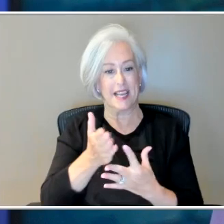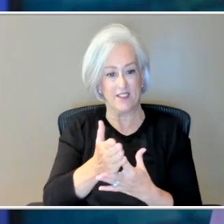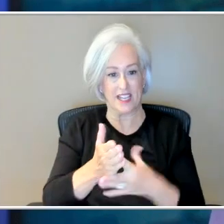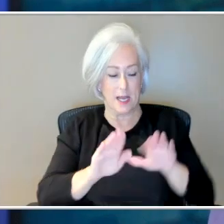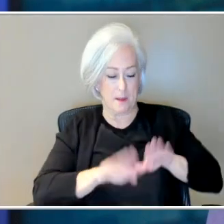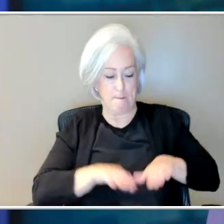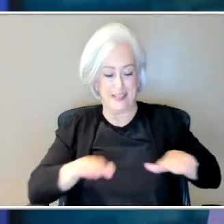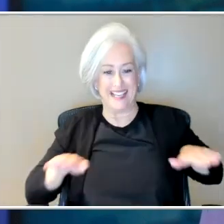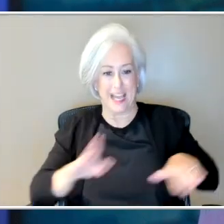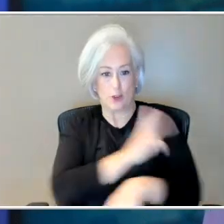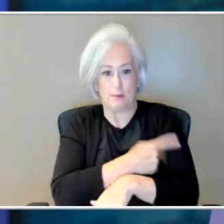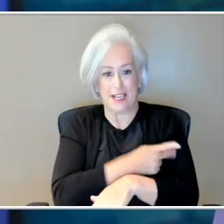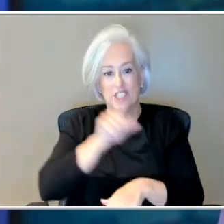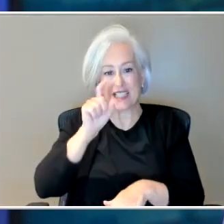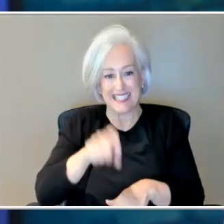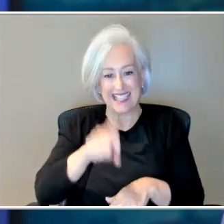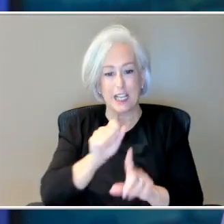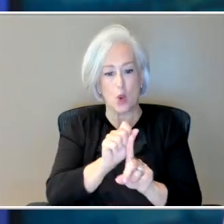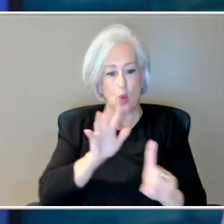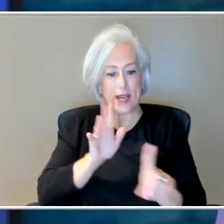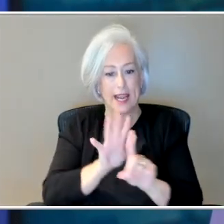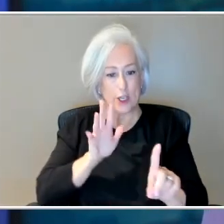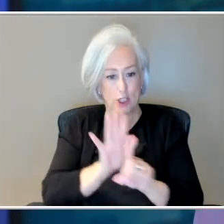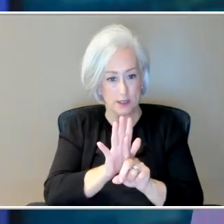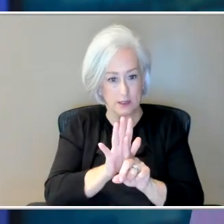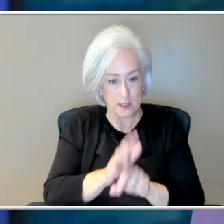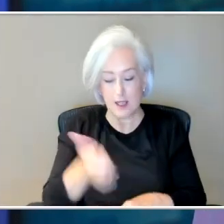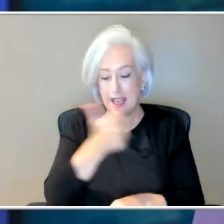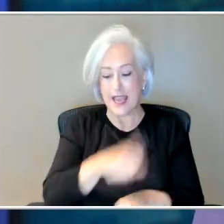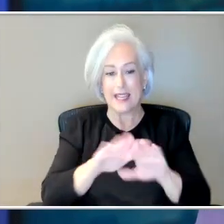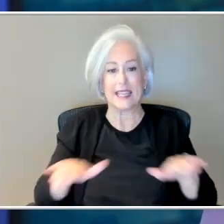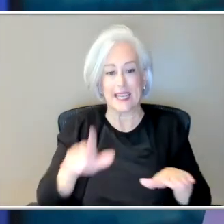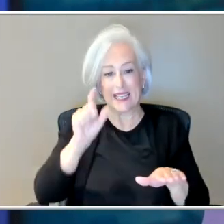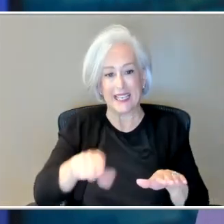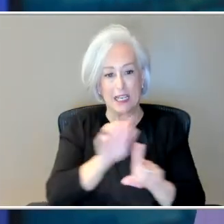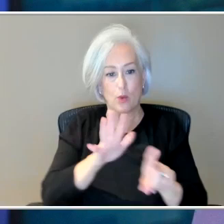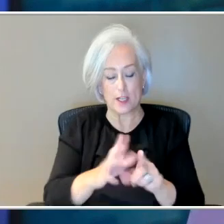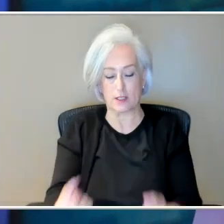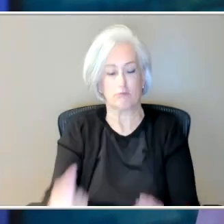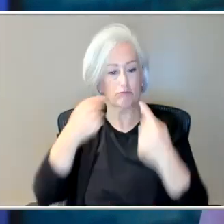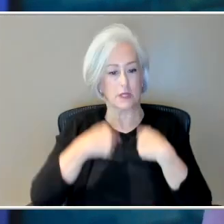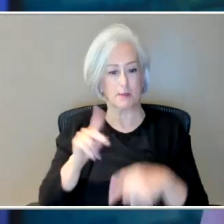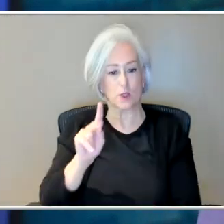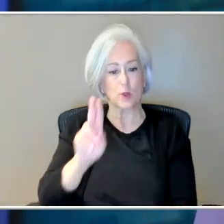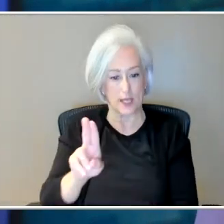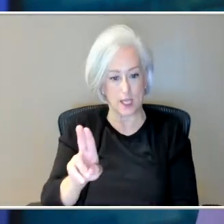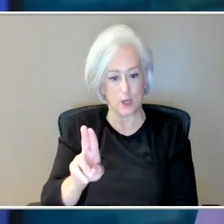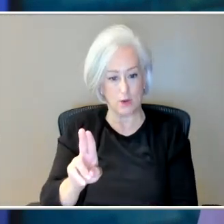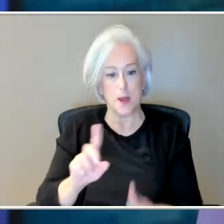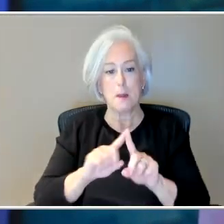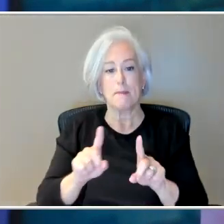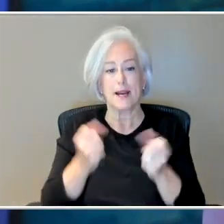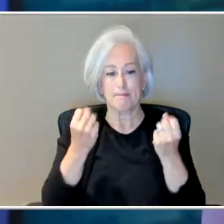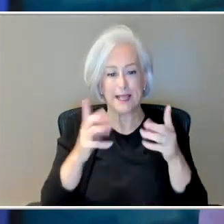need radiation. Any child that needs radiation comes to KU for that care. But just like we've discussed, it's multimodality. So while